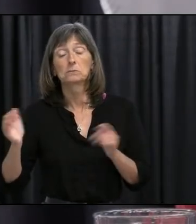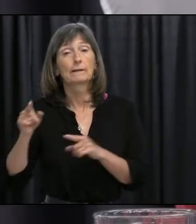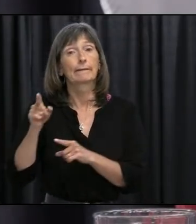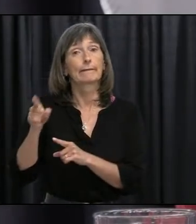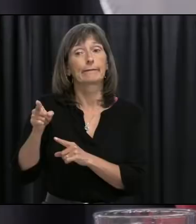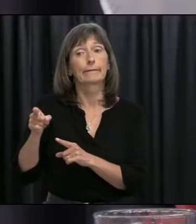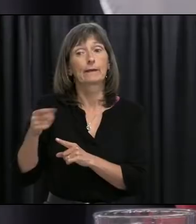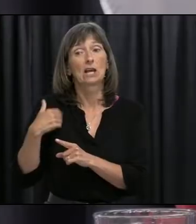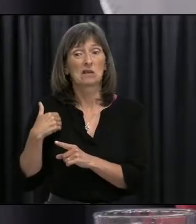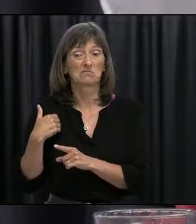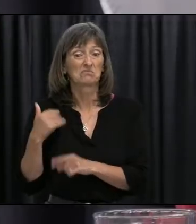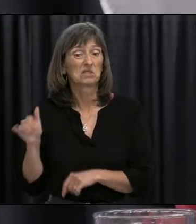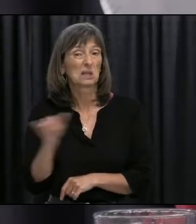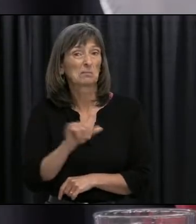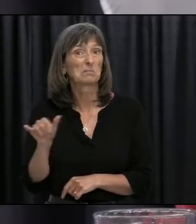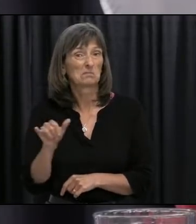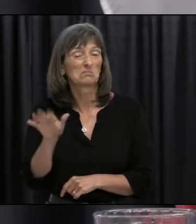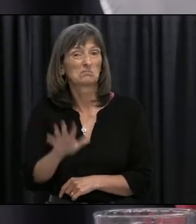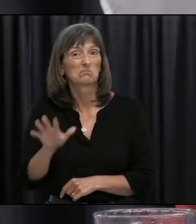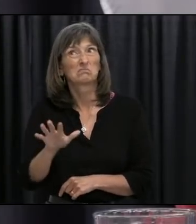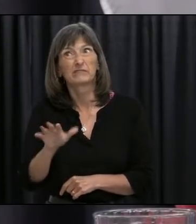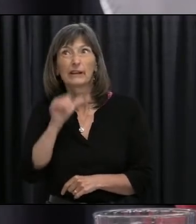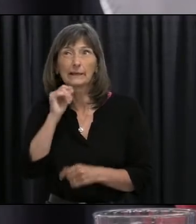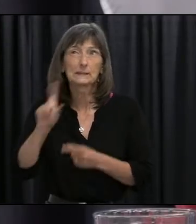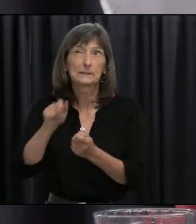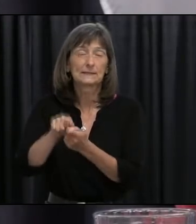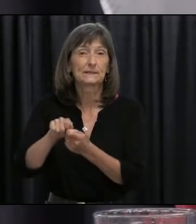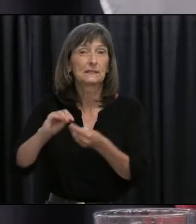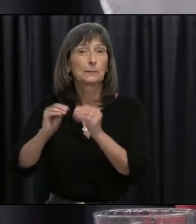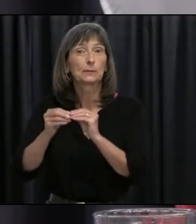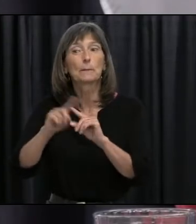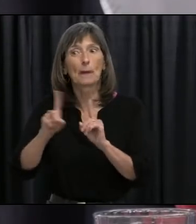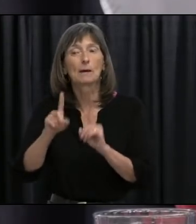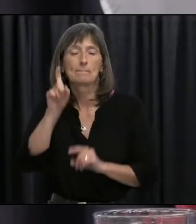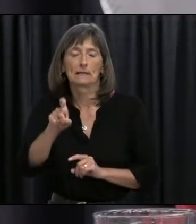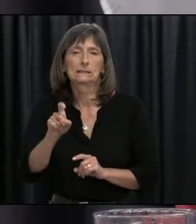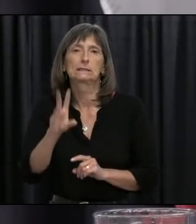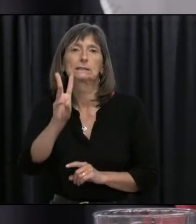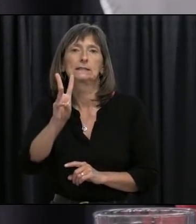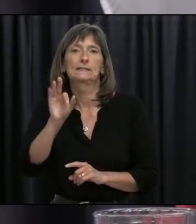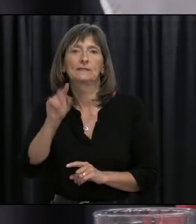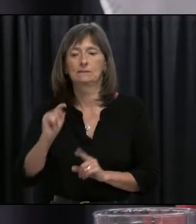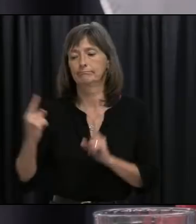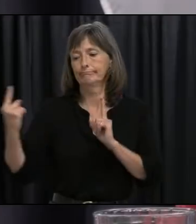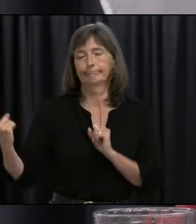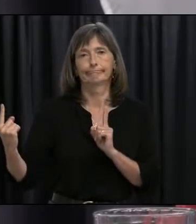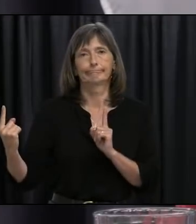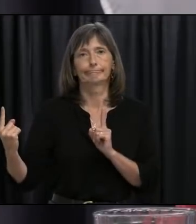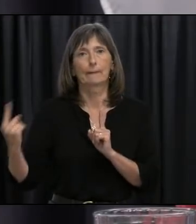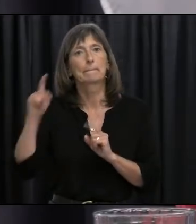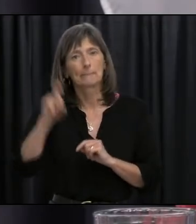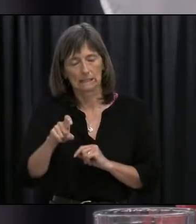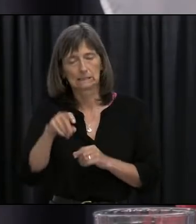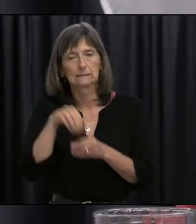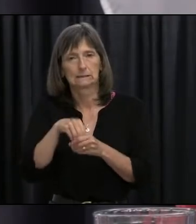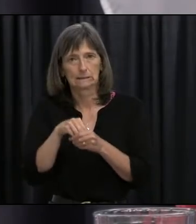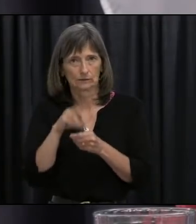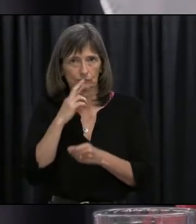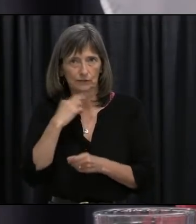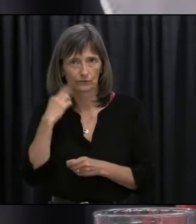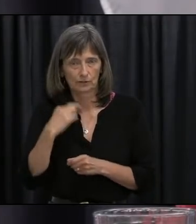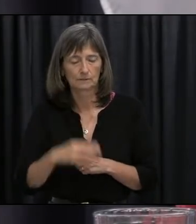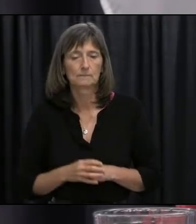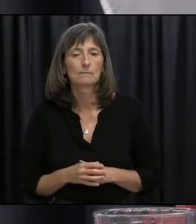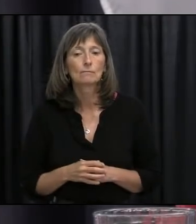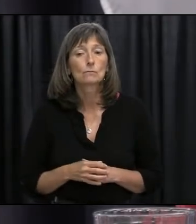a similar constraint. They don't put a number on it, but you've got to sit 6 feet apart. So that limits you. So we will be